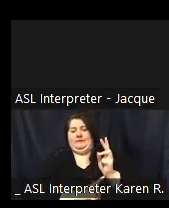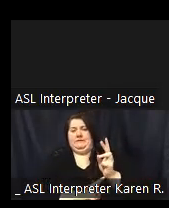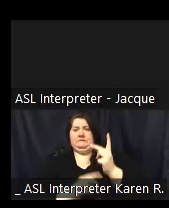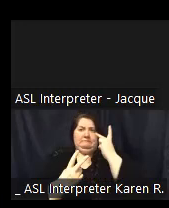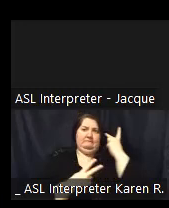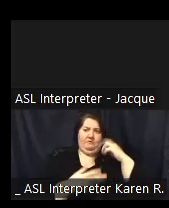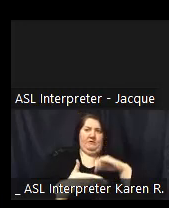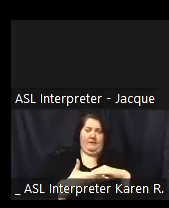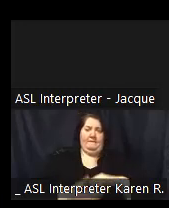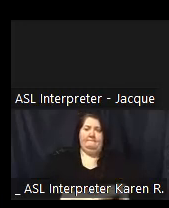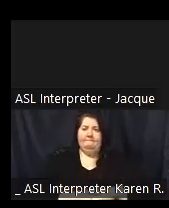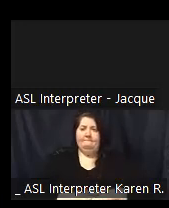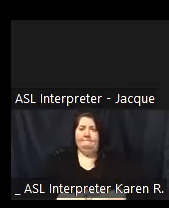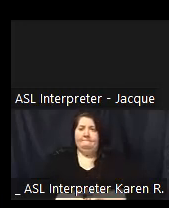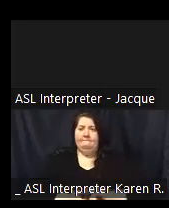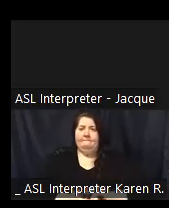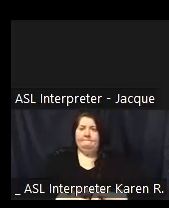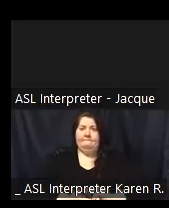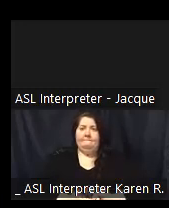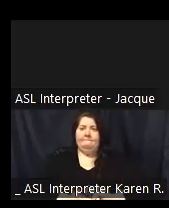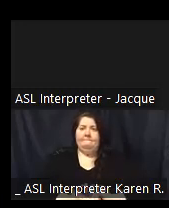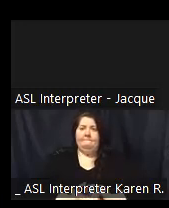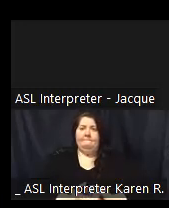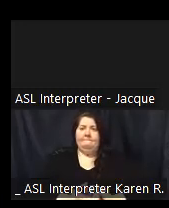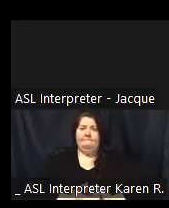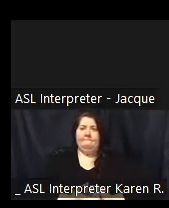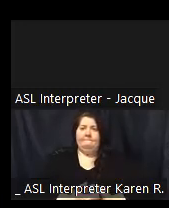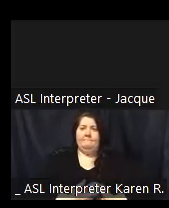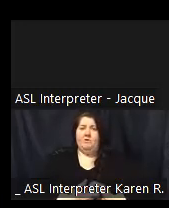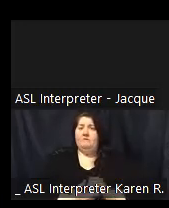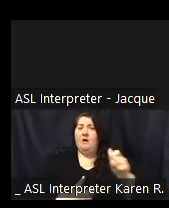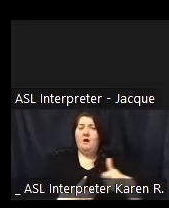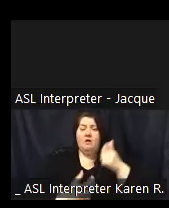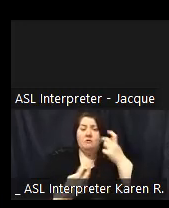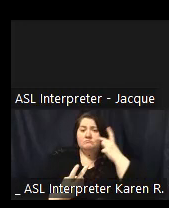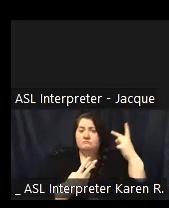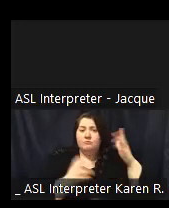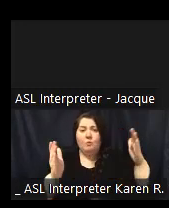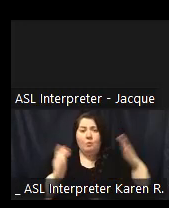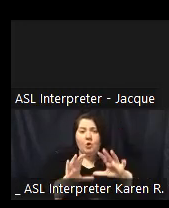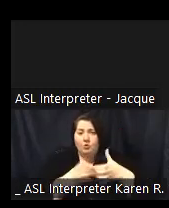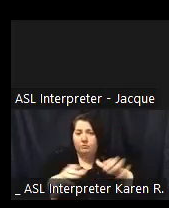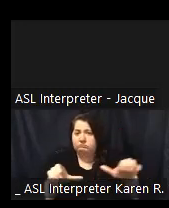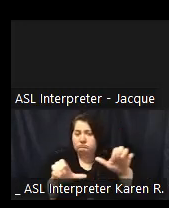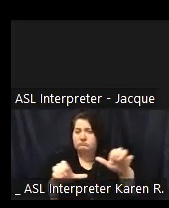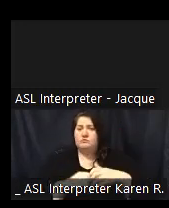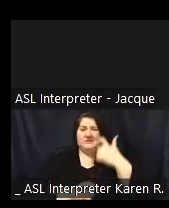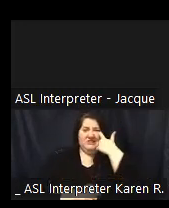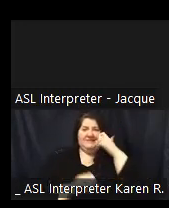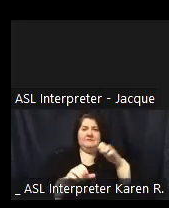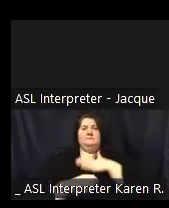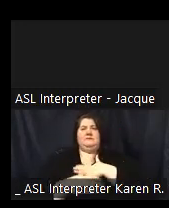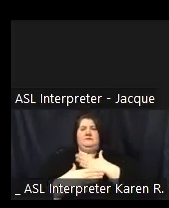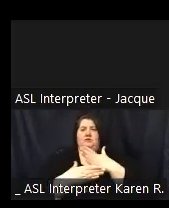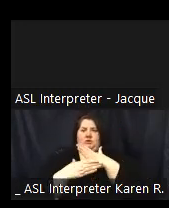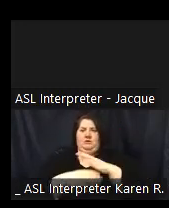that. And if you have any other reflections from the small group activity that we just did, please share them in the